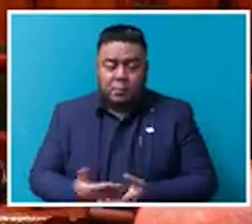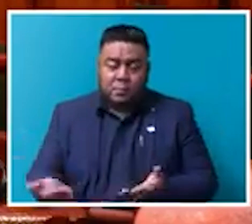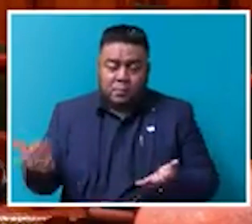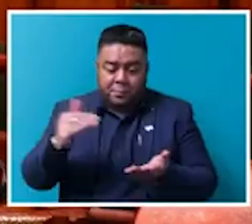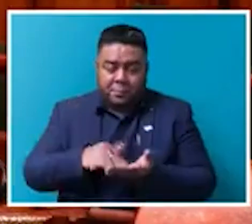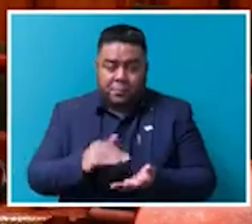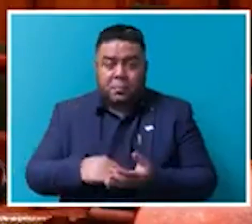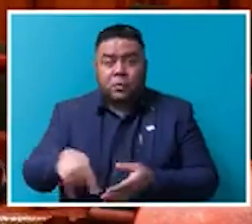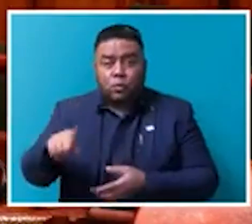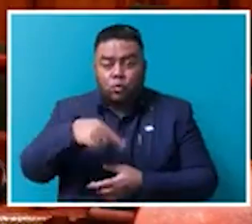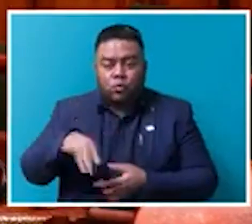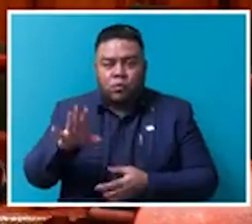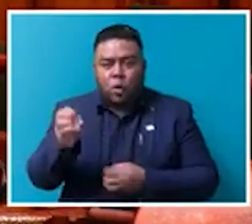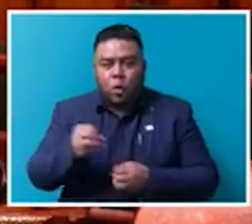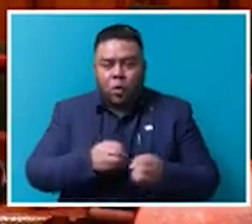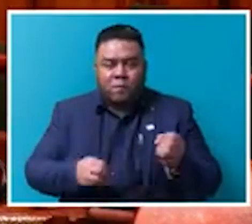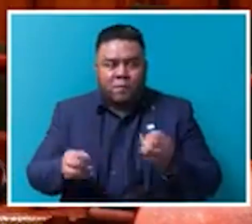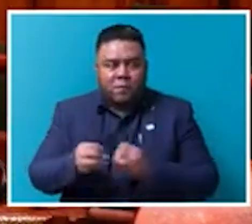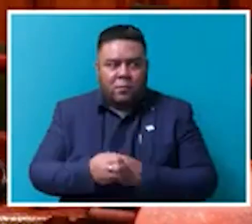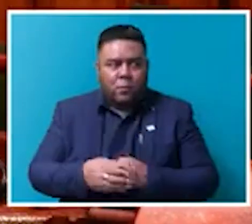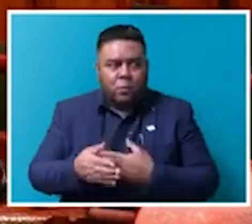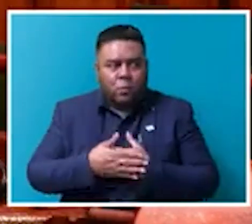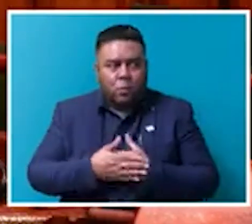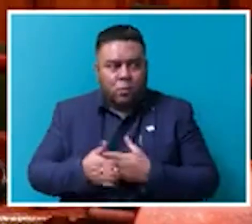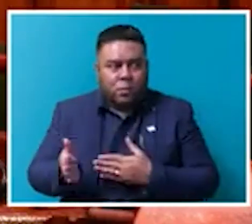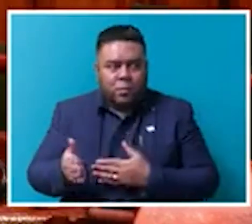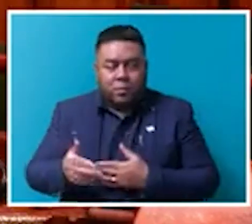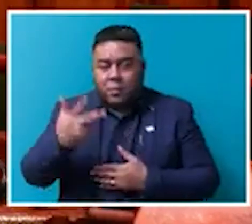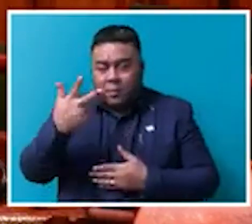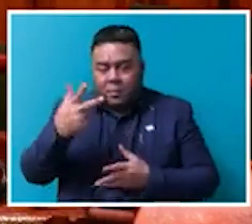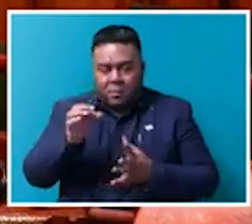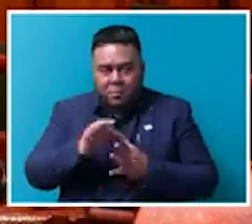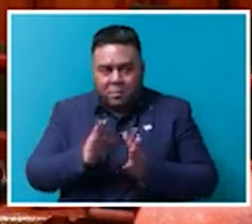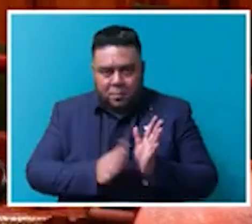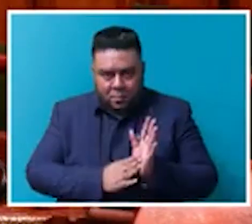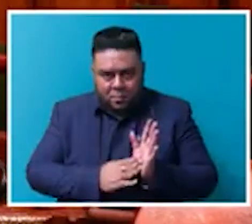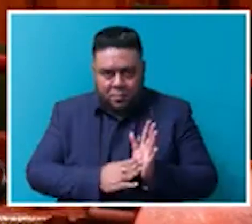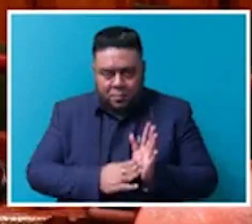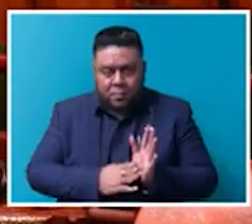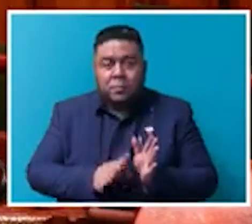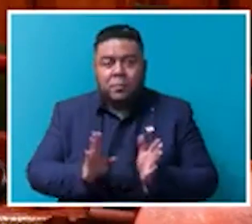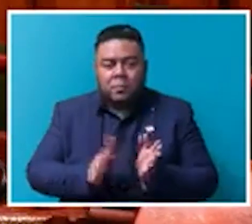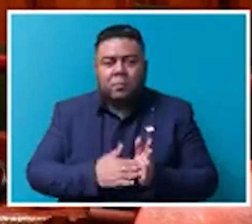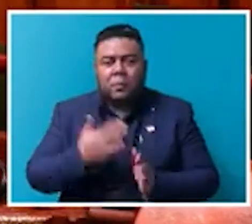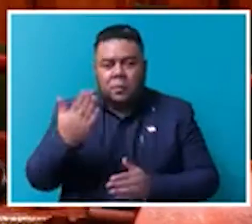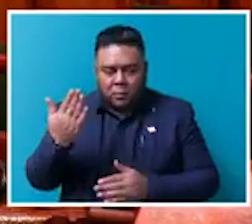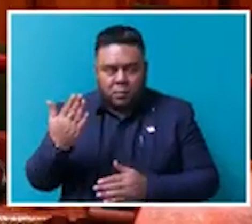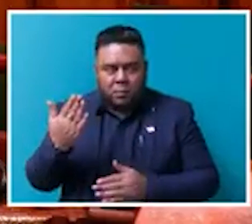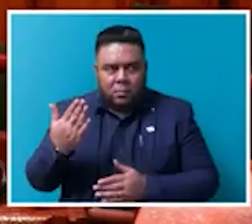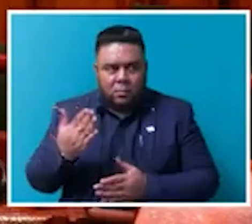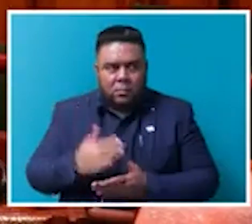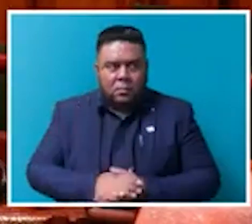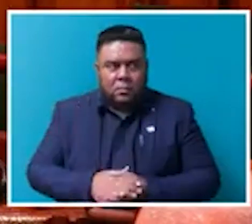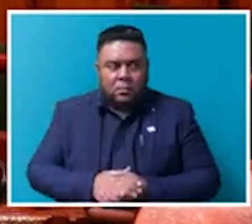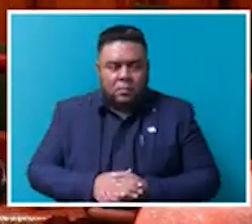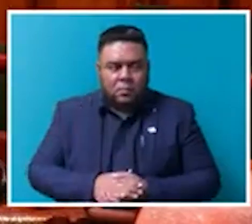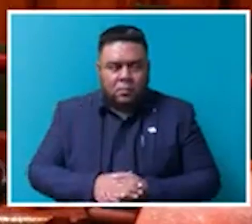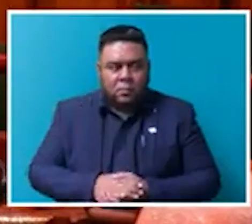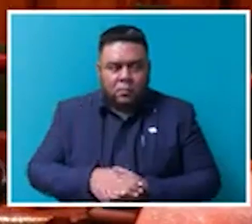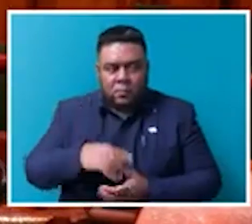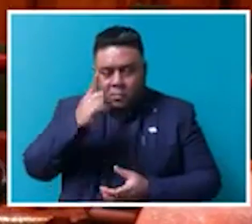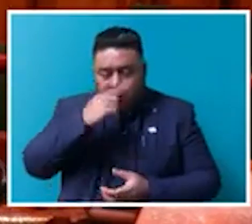Suva office, we will open until 8 p.m. from Monday. And this is to allow those that